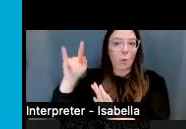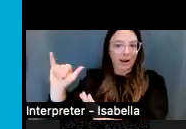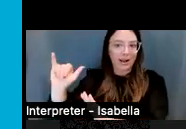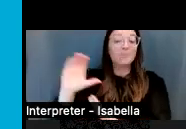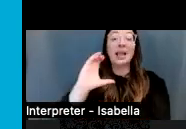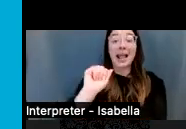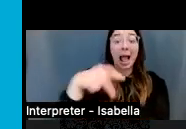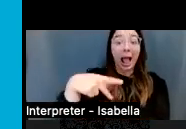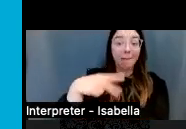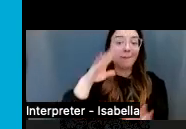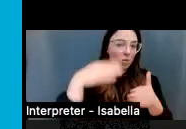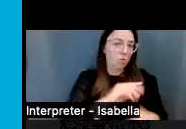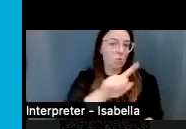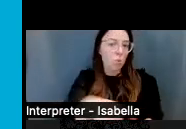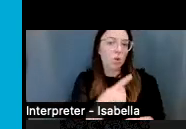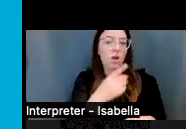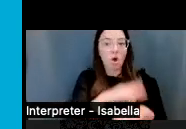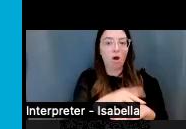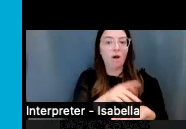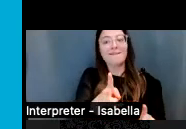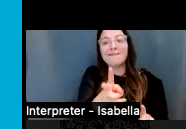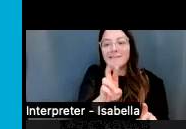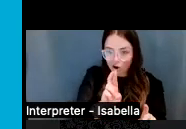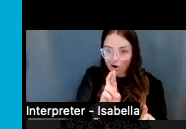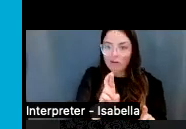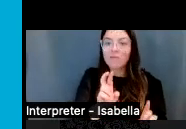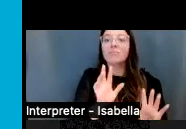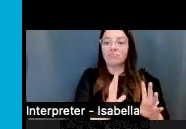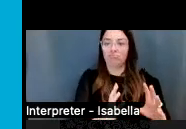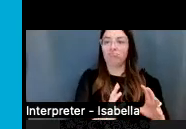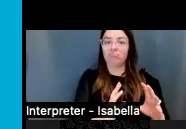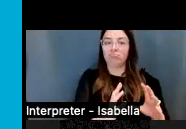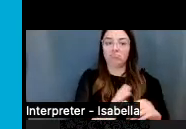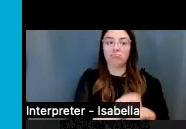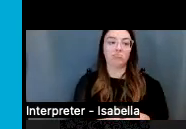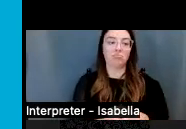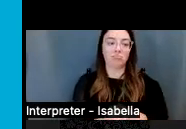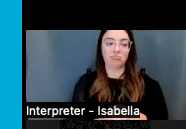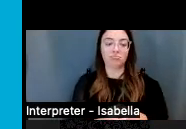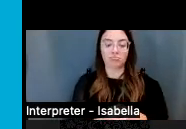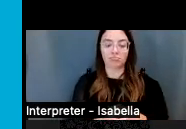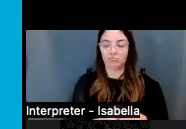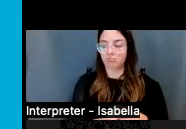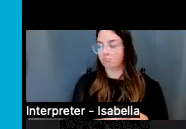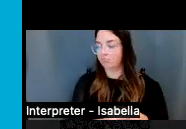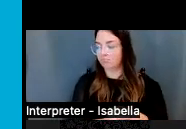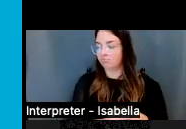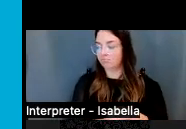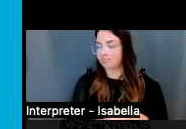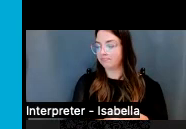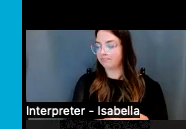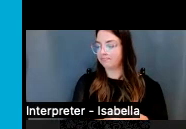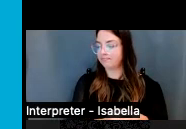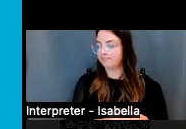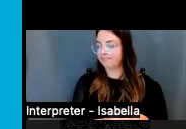earlier slide. But the client assistance program is only working with vocational rehabilitation customers.